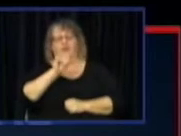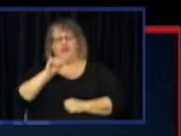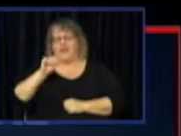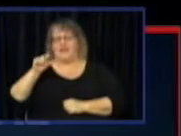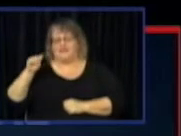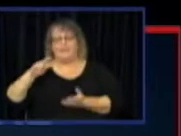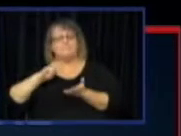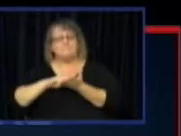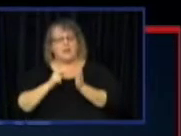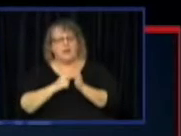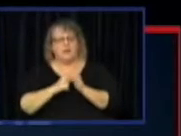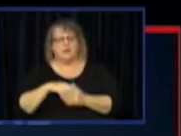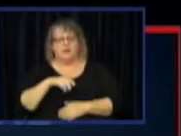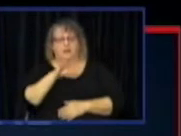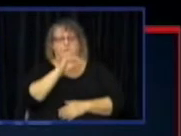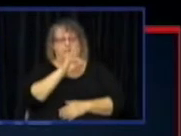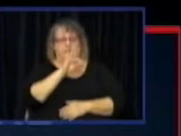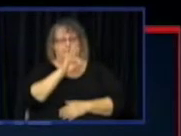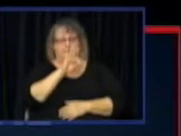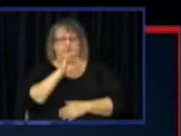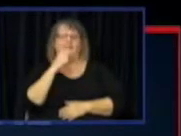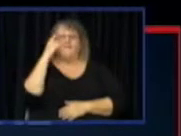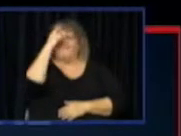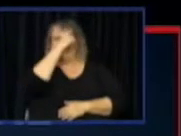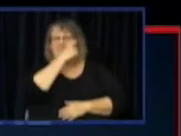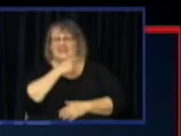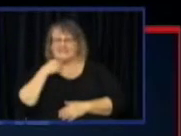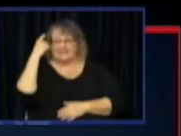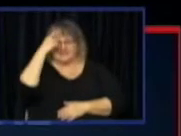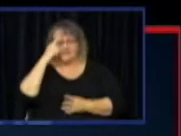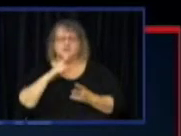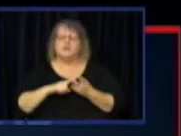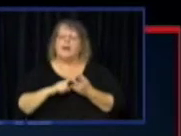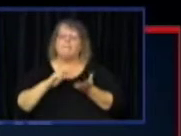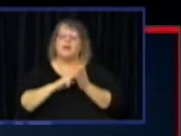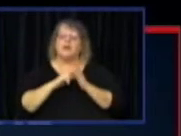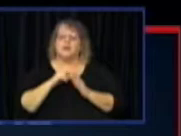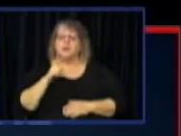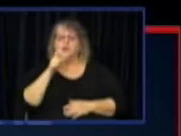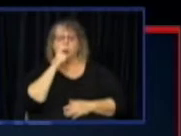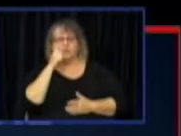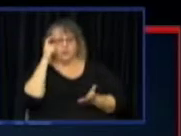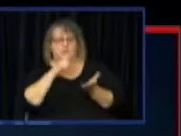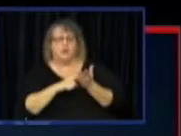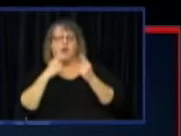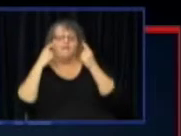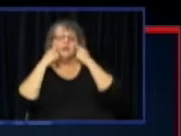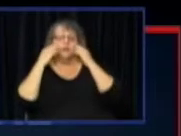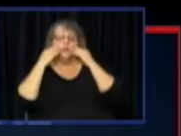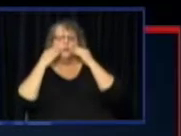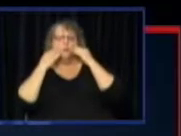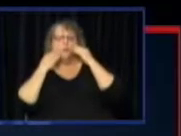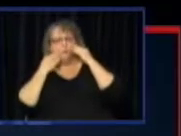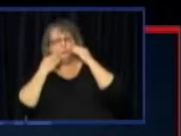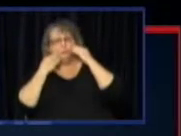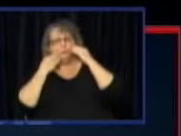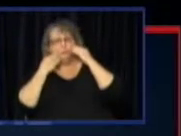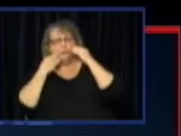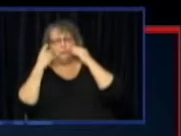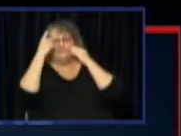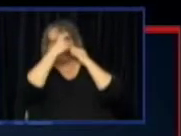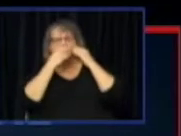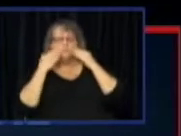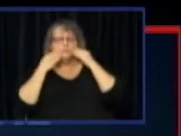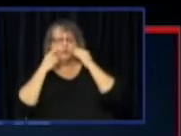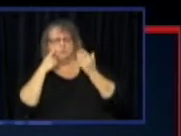ACT FAST, the FAST part stands for face, and very commonly stroke results in a droopiness of one side of the face. Okay,